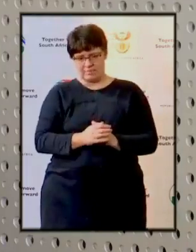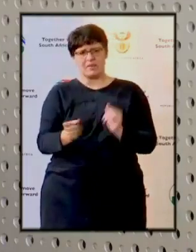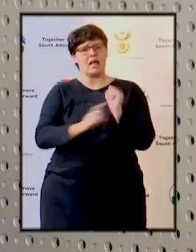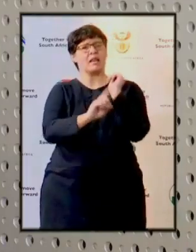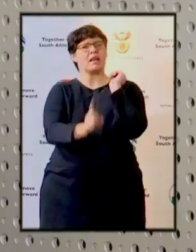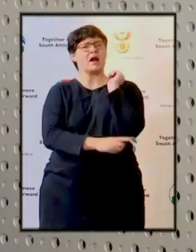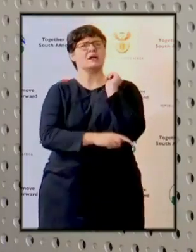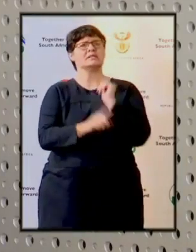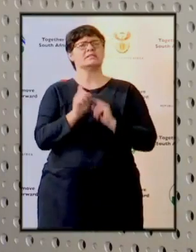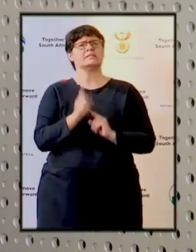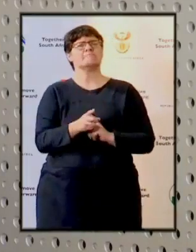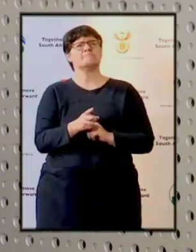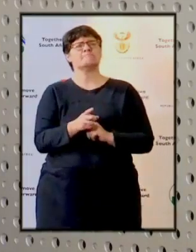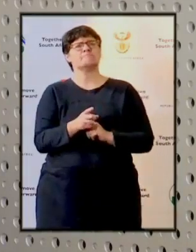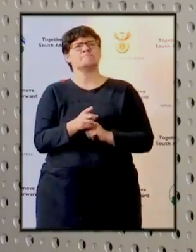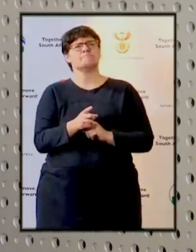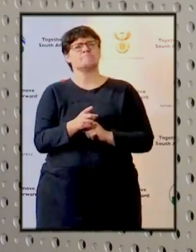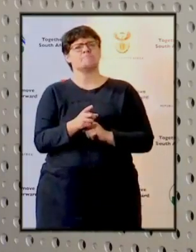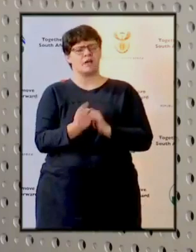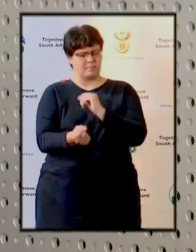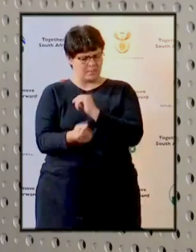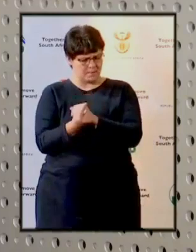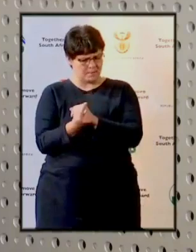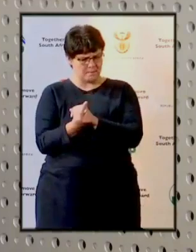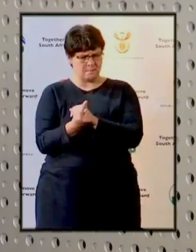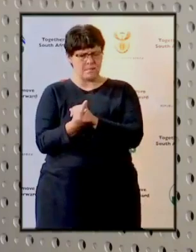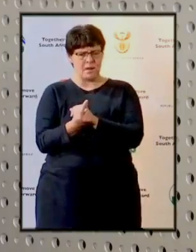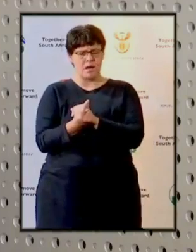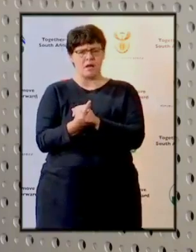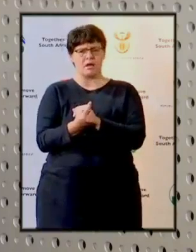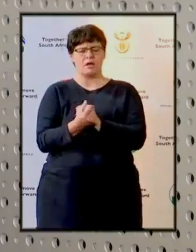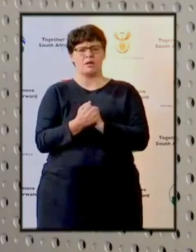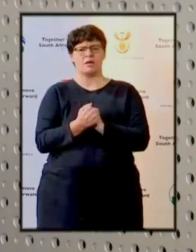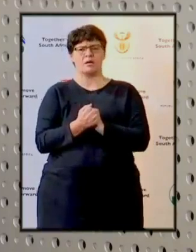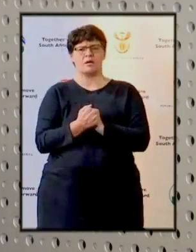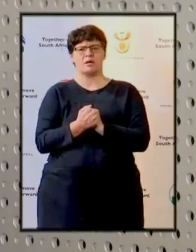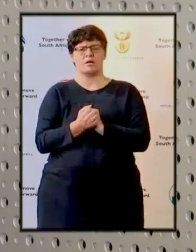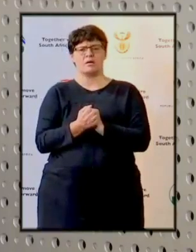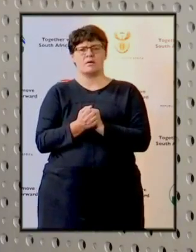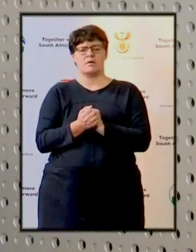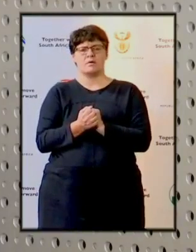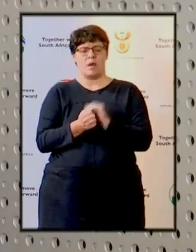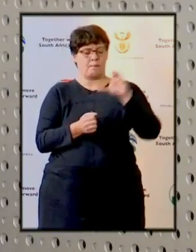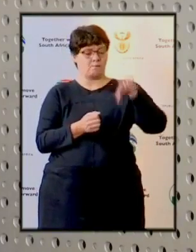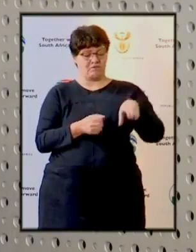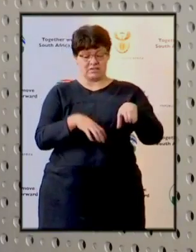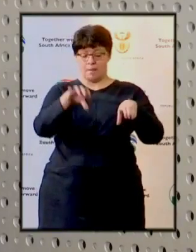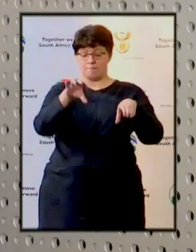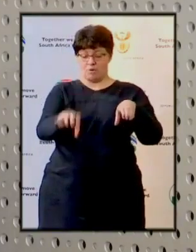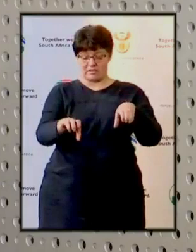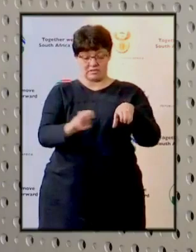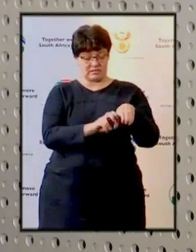on the issue that's come up about moving people between provinces